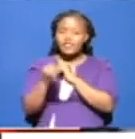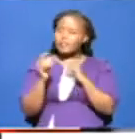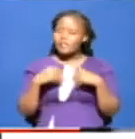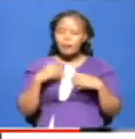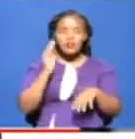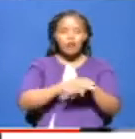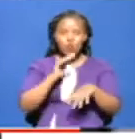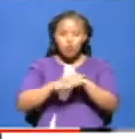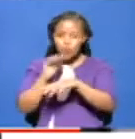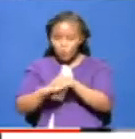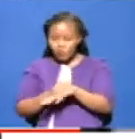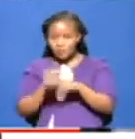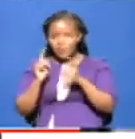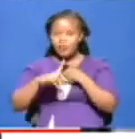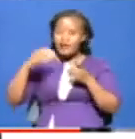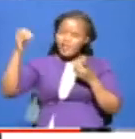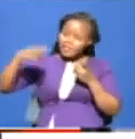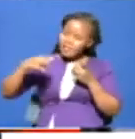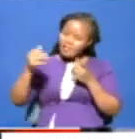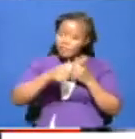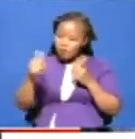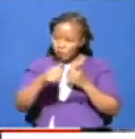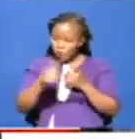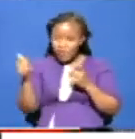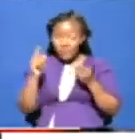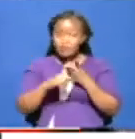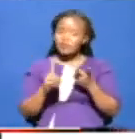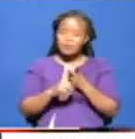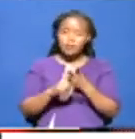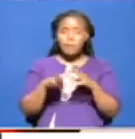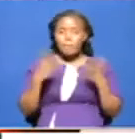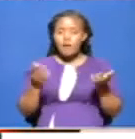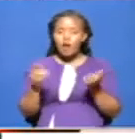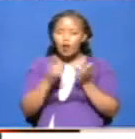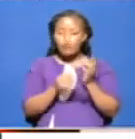Electricity, he has mentioned in terms of how we are now responsive to various issues.